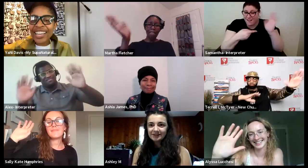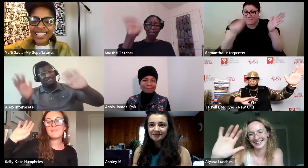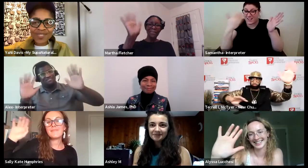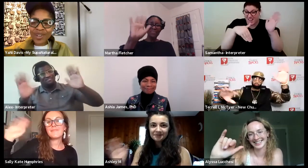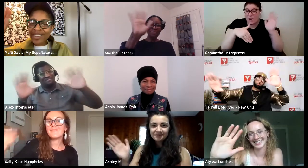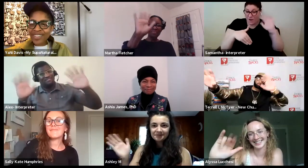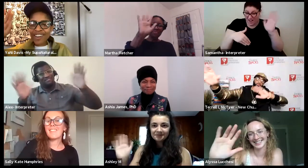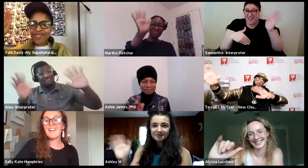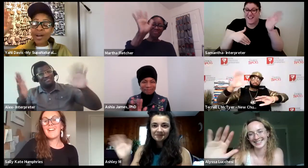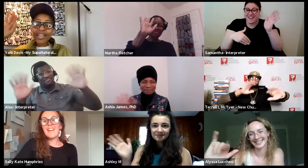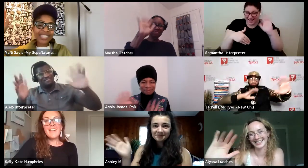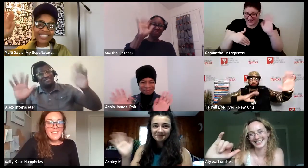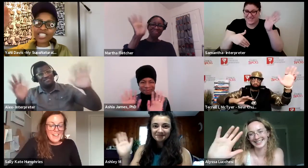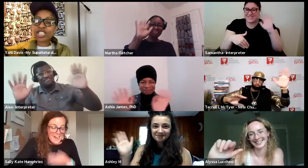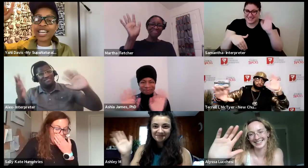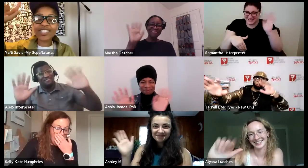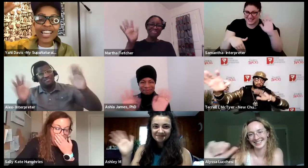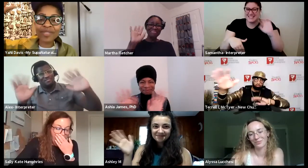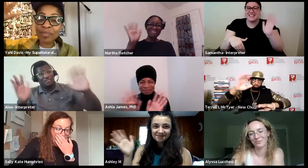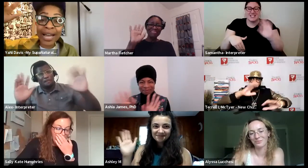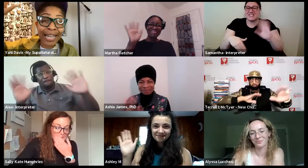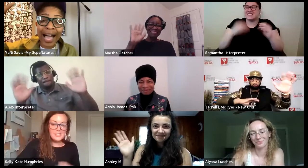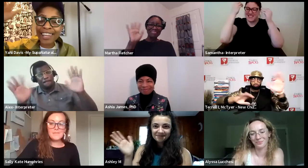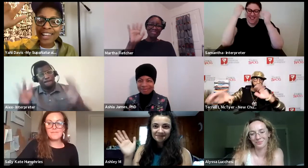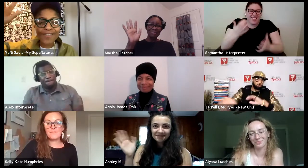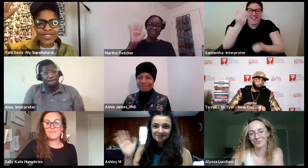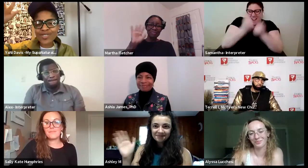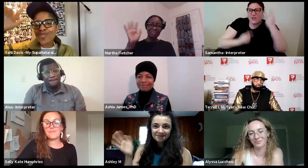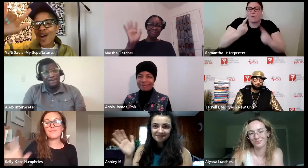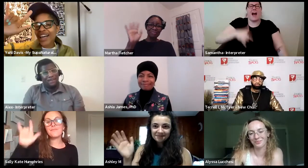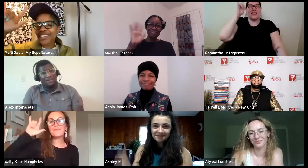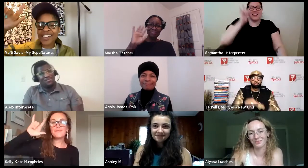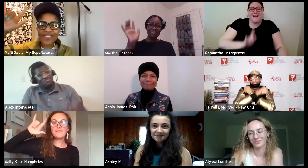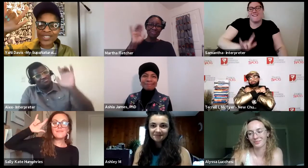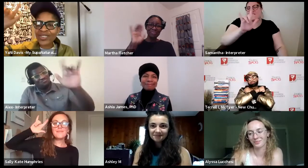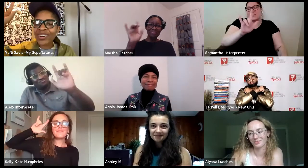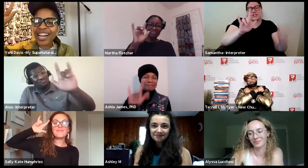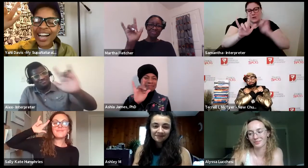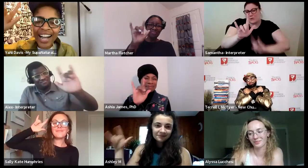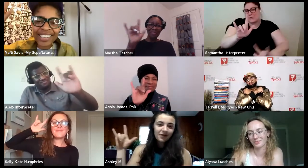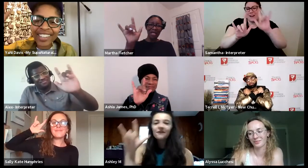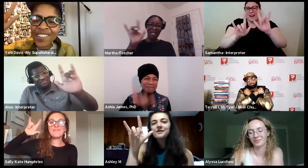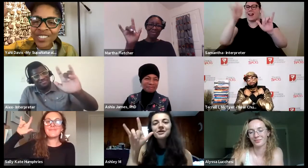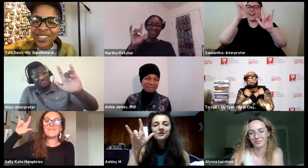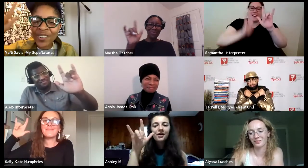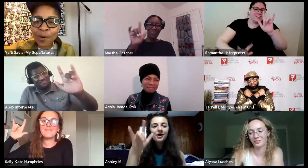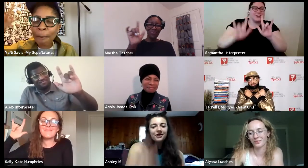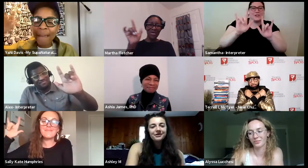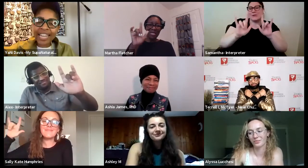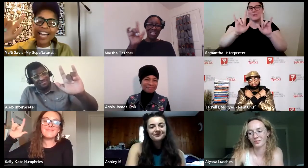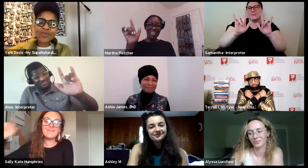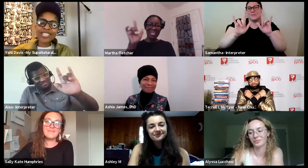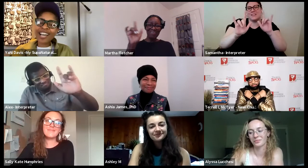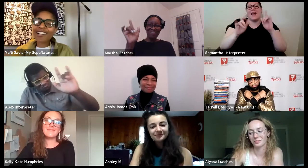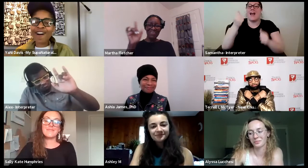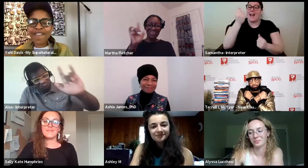people. Let's wave at everybody. Let's just tell everybody, I love you. I love you. I love you.